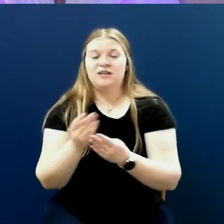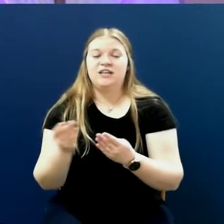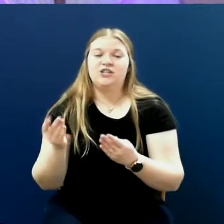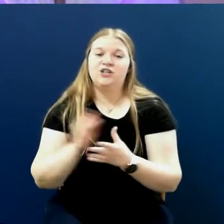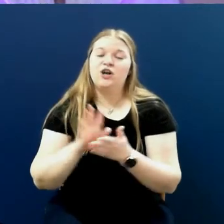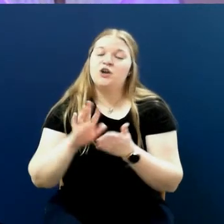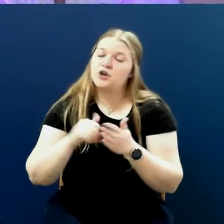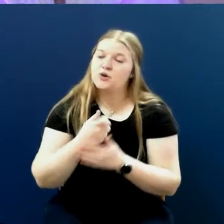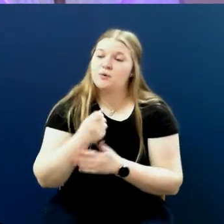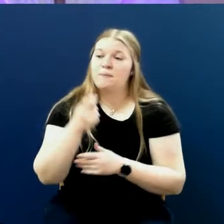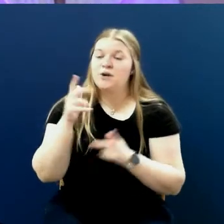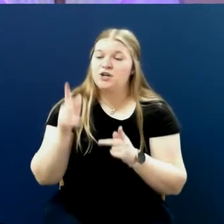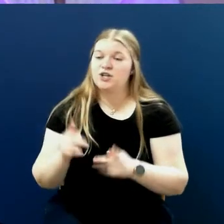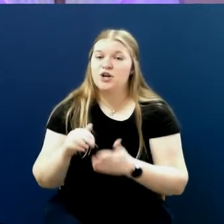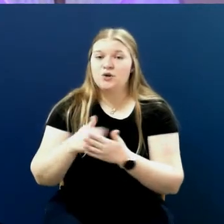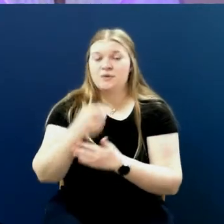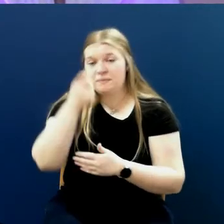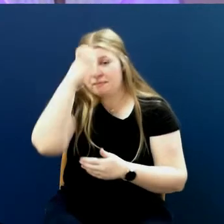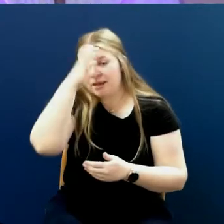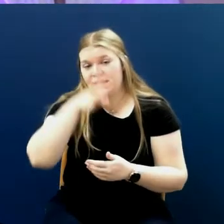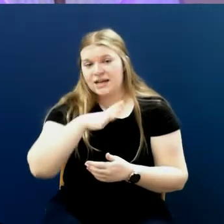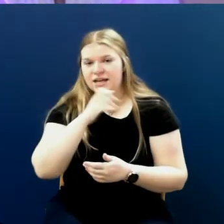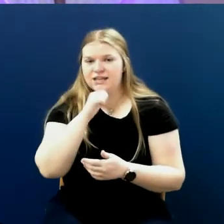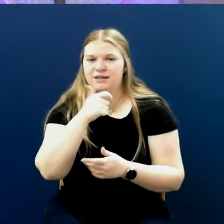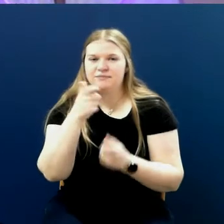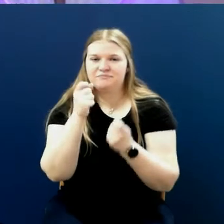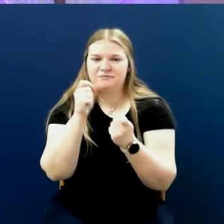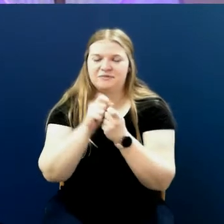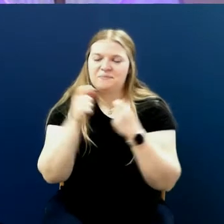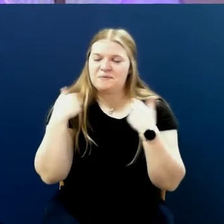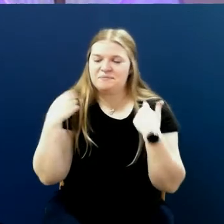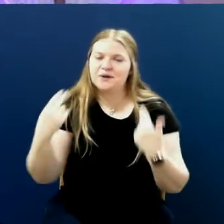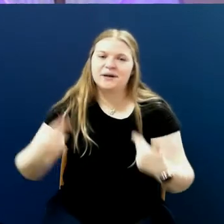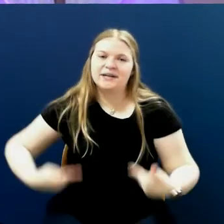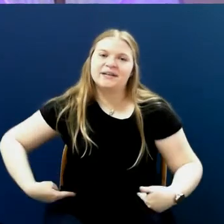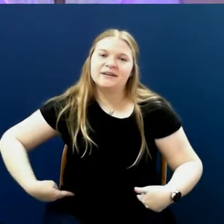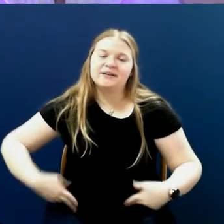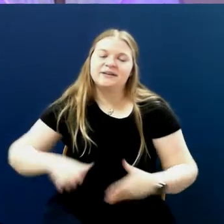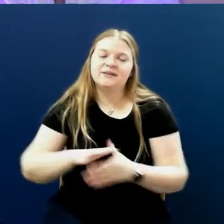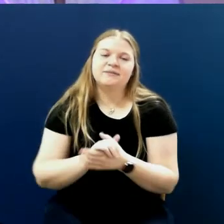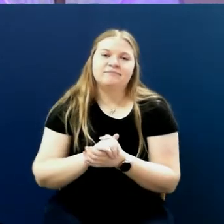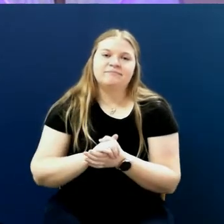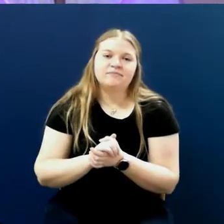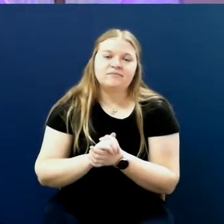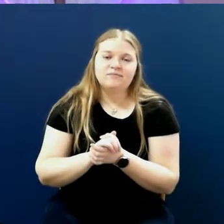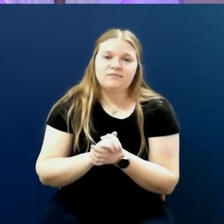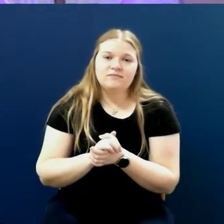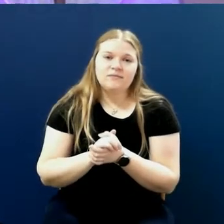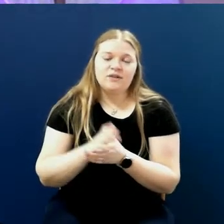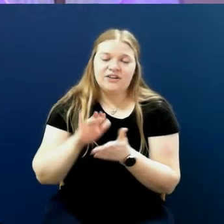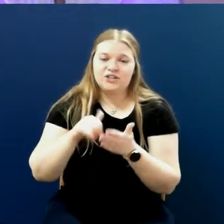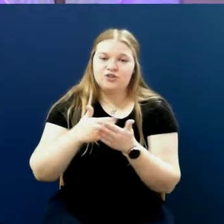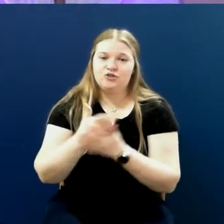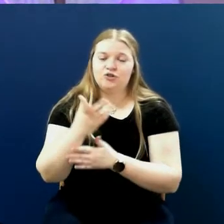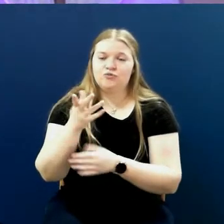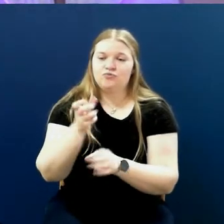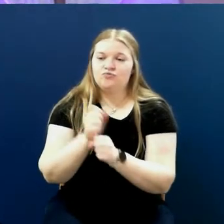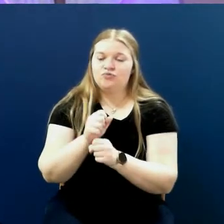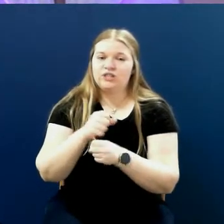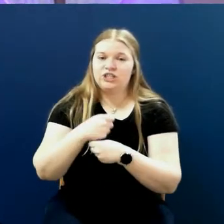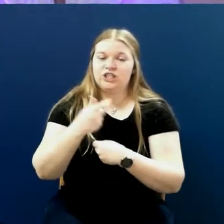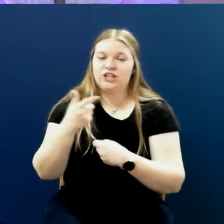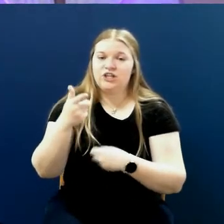person, a new man. Now, it's not gender specific. It's man in the sense of mankind because you are a new creation in